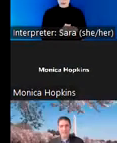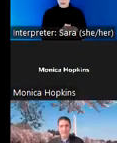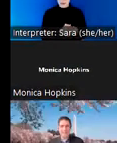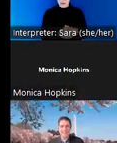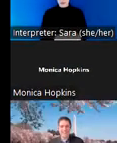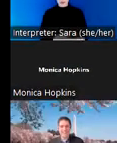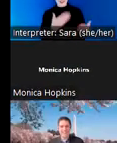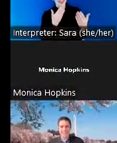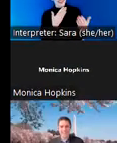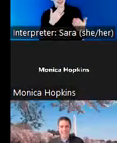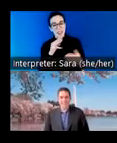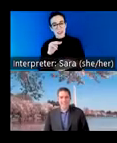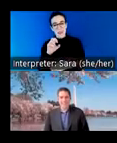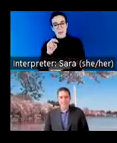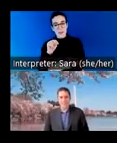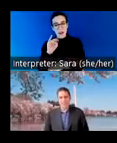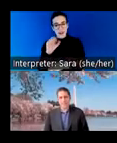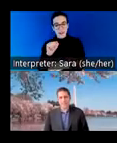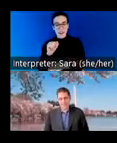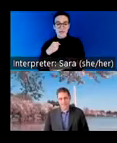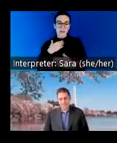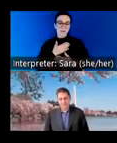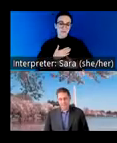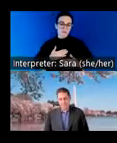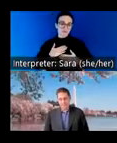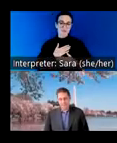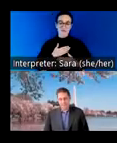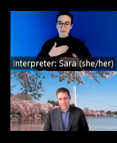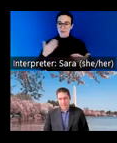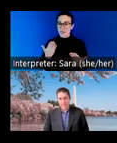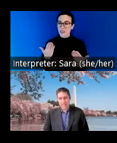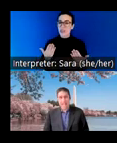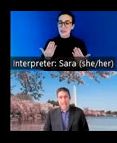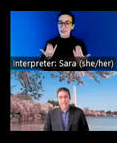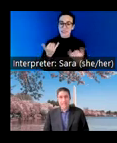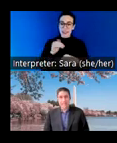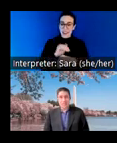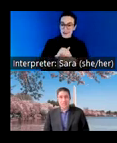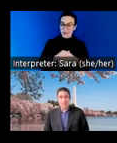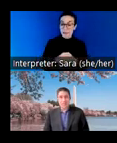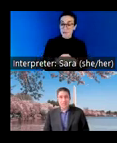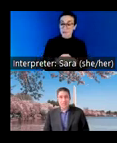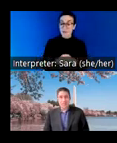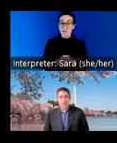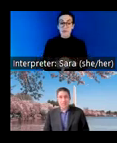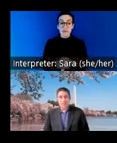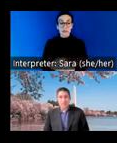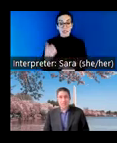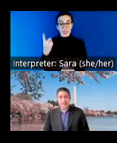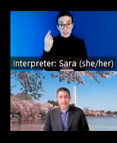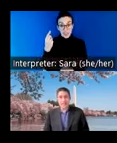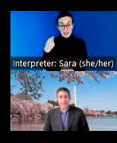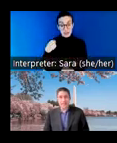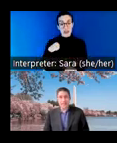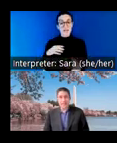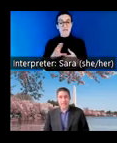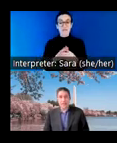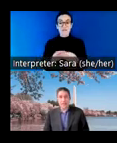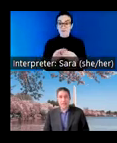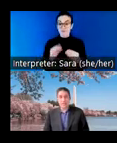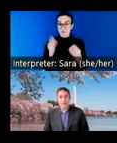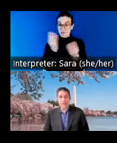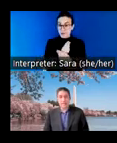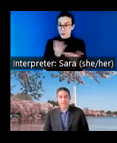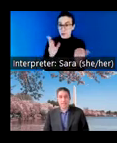Thank you, Monica. And it's a pleasure to be here tonight. Last year, you heard me tell you about